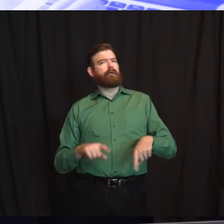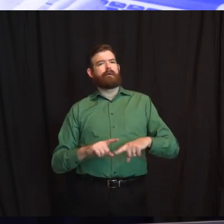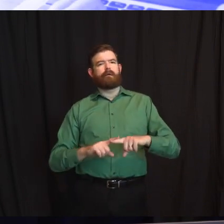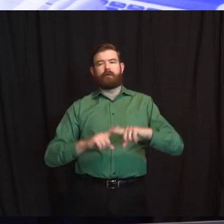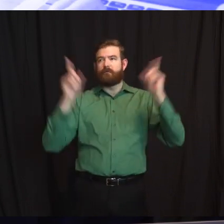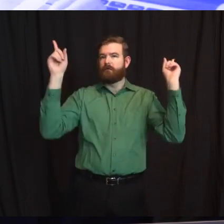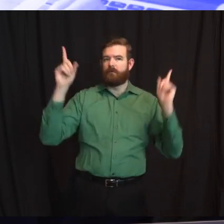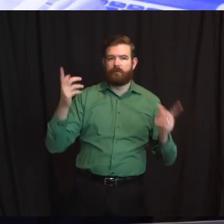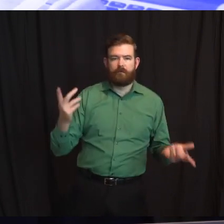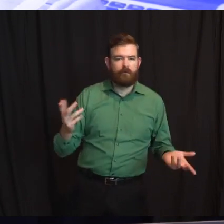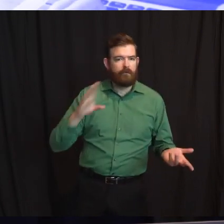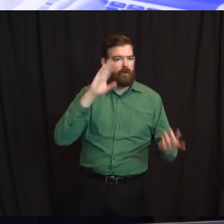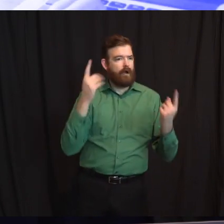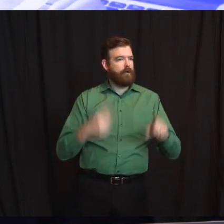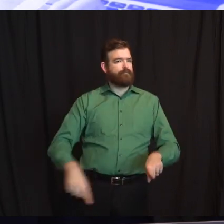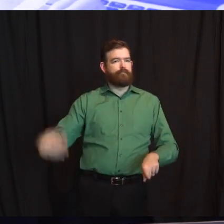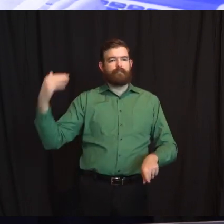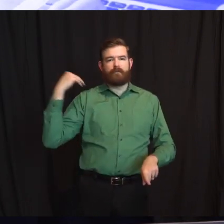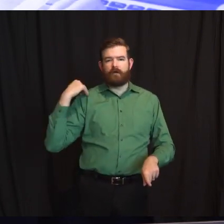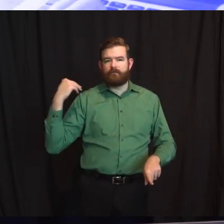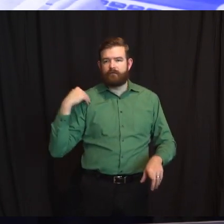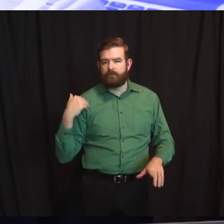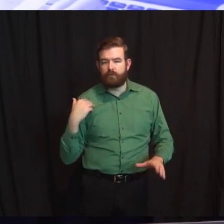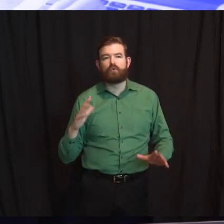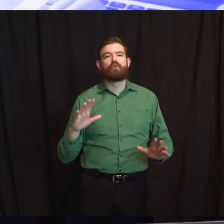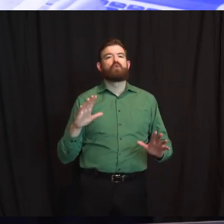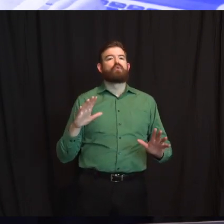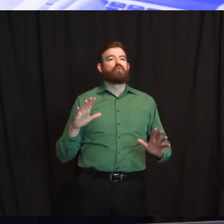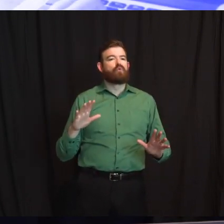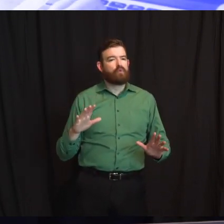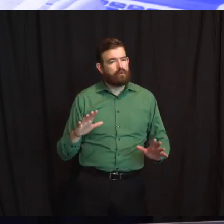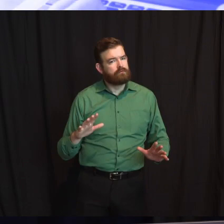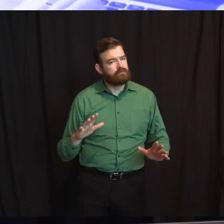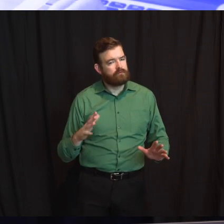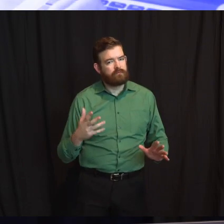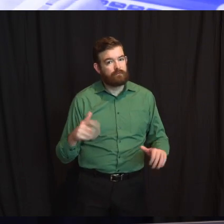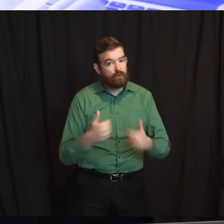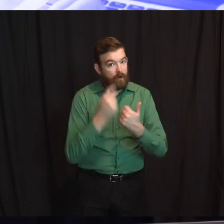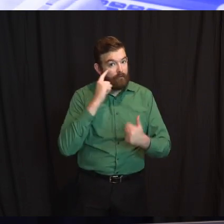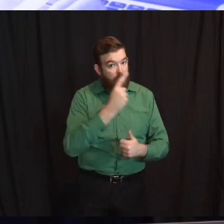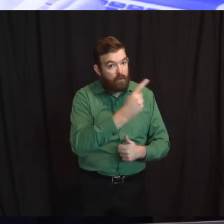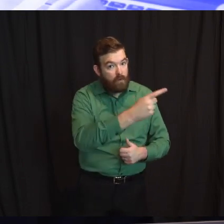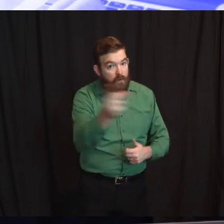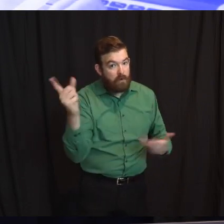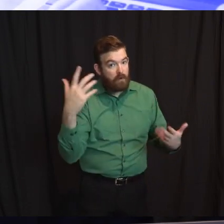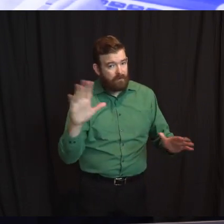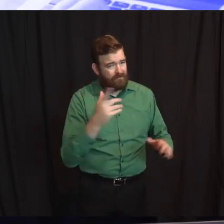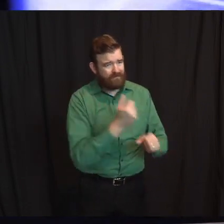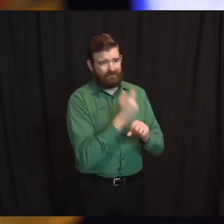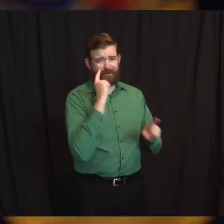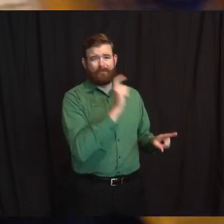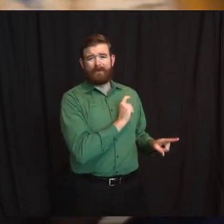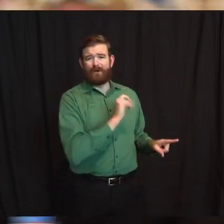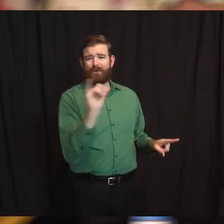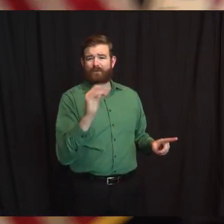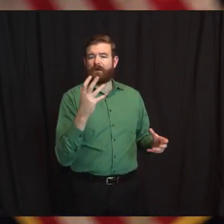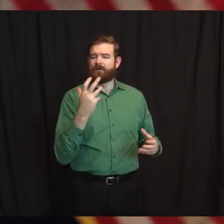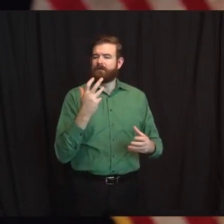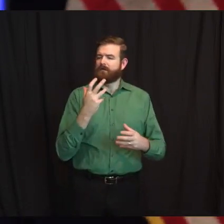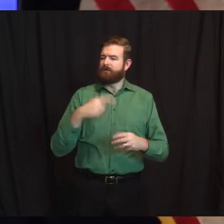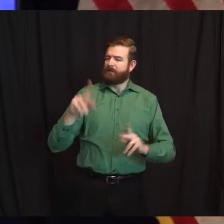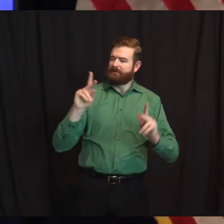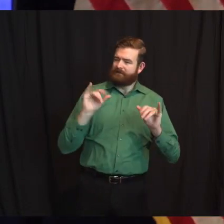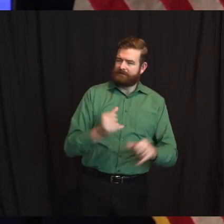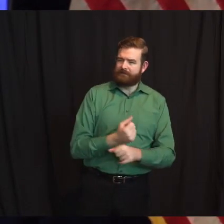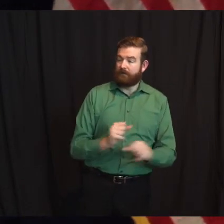us, and law enforcement certainly as they go out there and try and make sure that people remain safe. Thanks, Gov. And it's quote